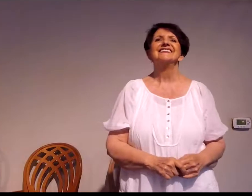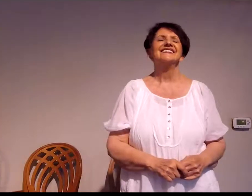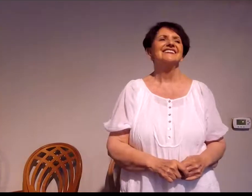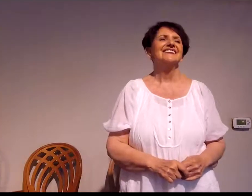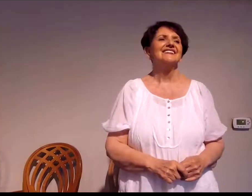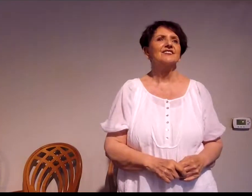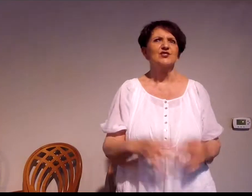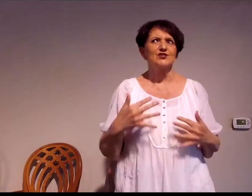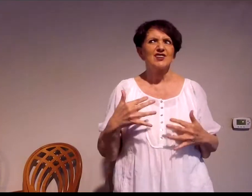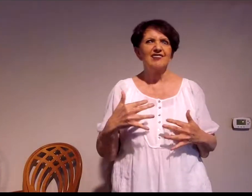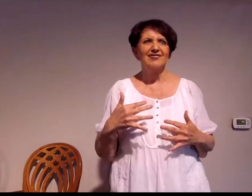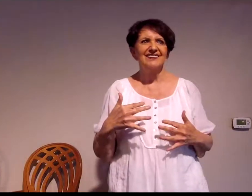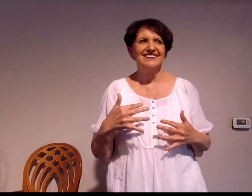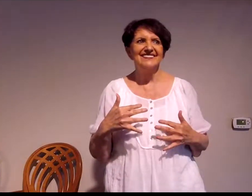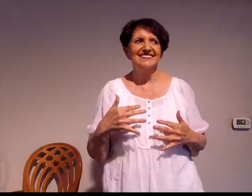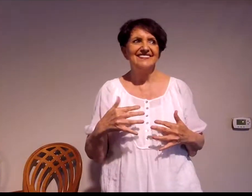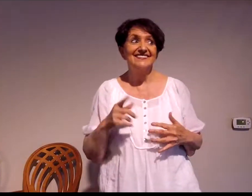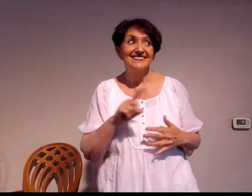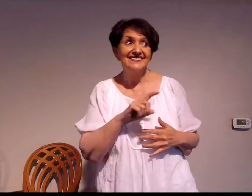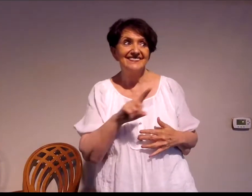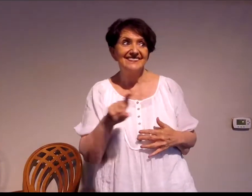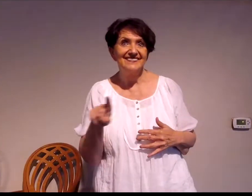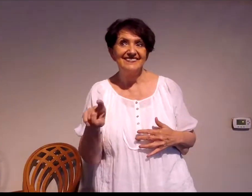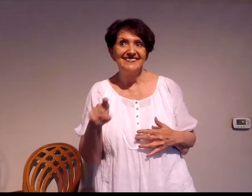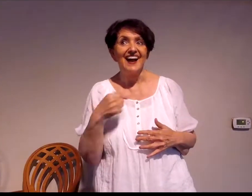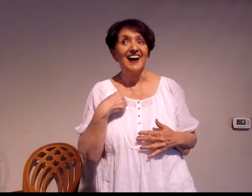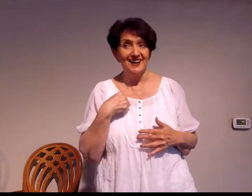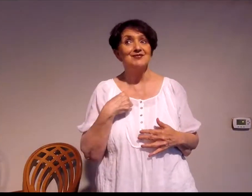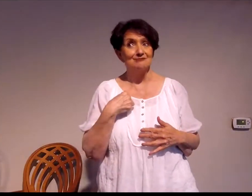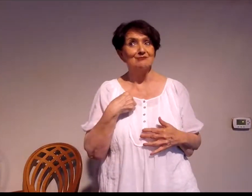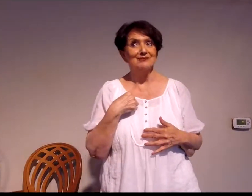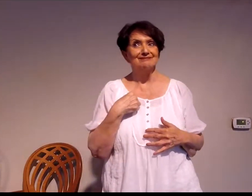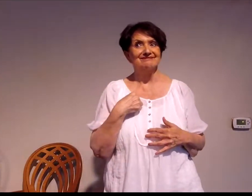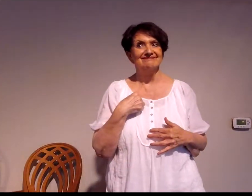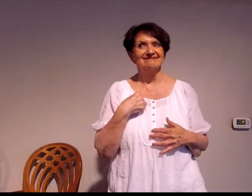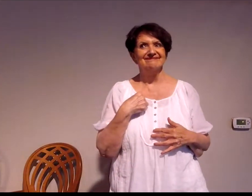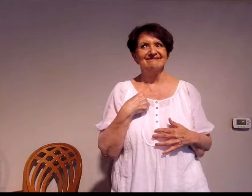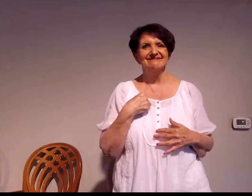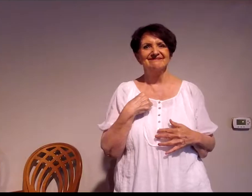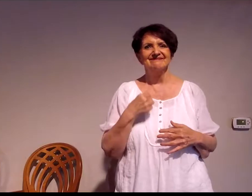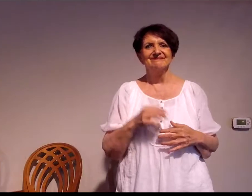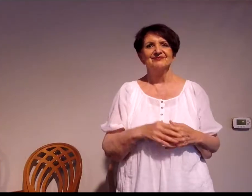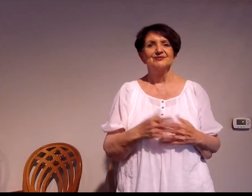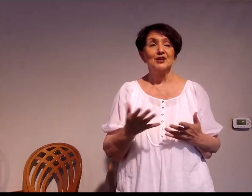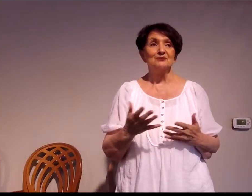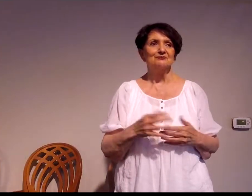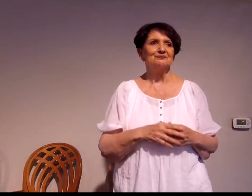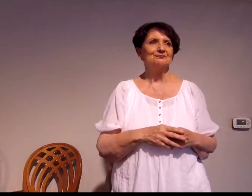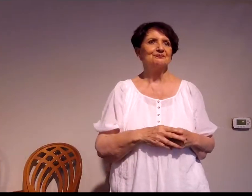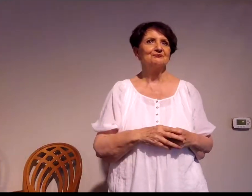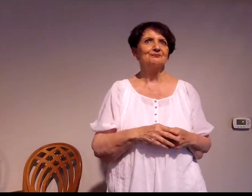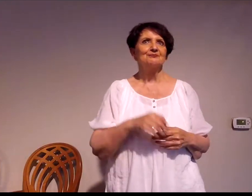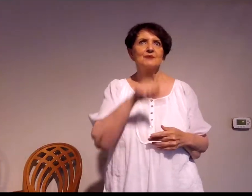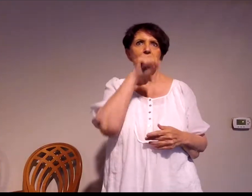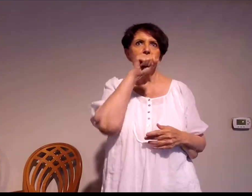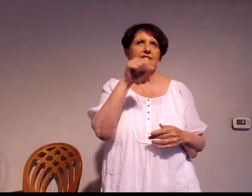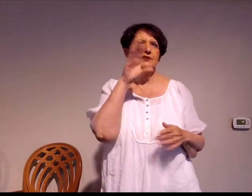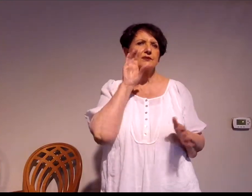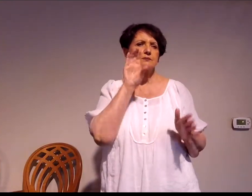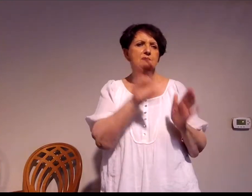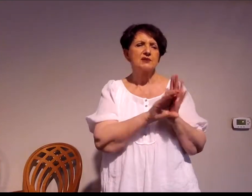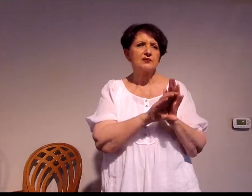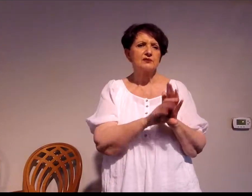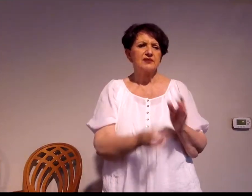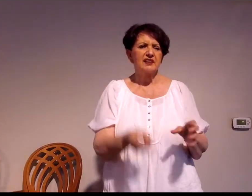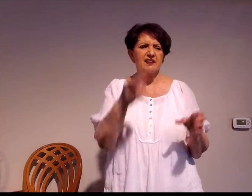Are you scared? I am. So, I love this image. It's like, get on the